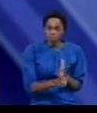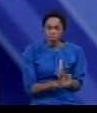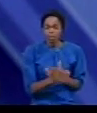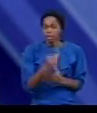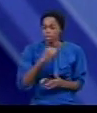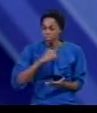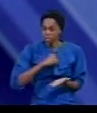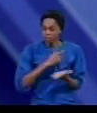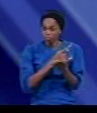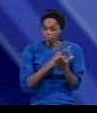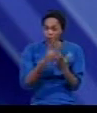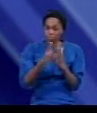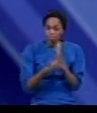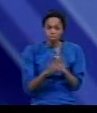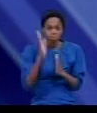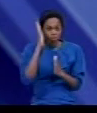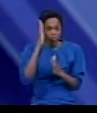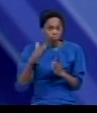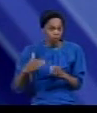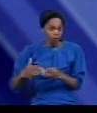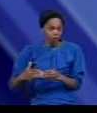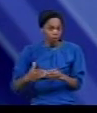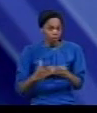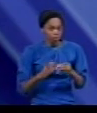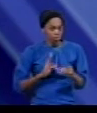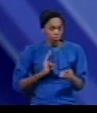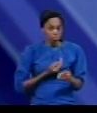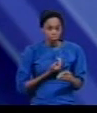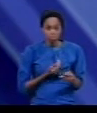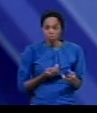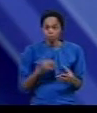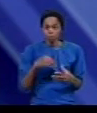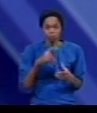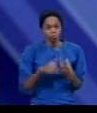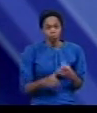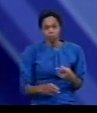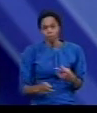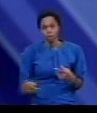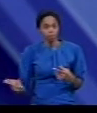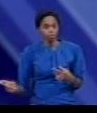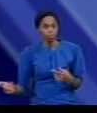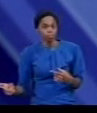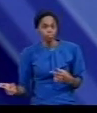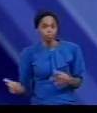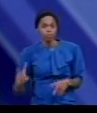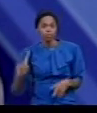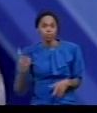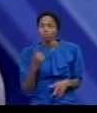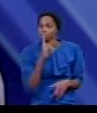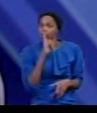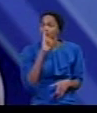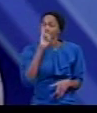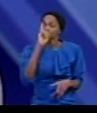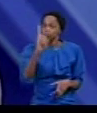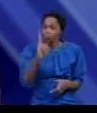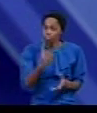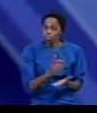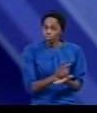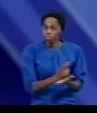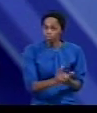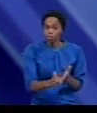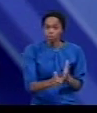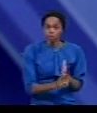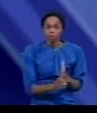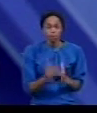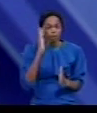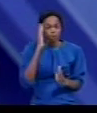Self-righteousness will lead us to nowhere. Only true godliness will lead to